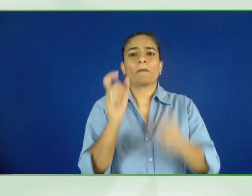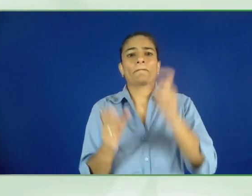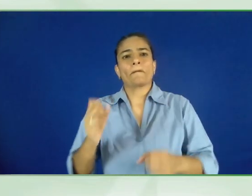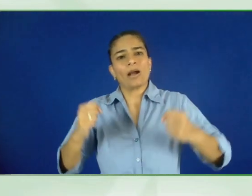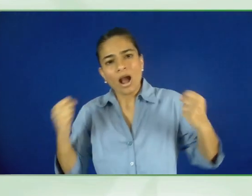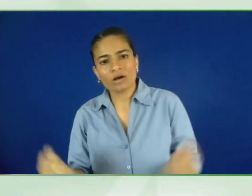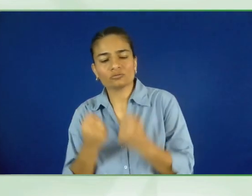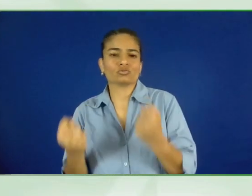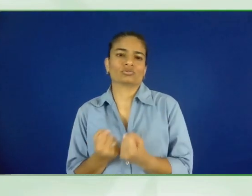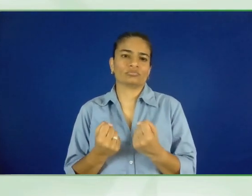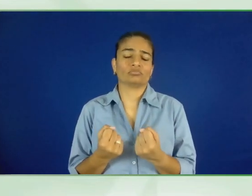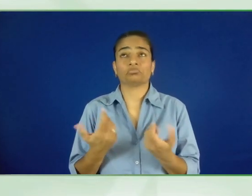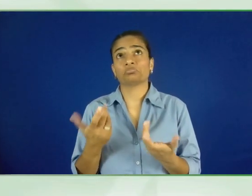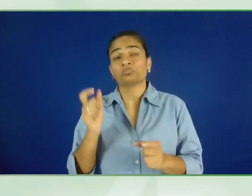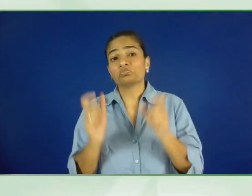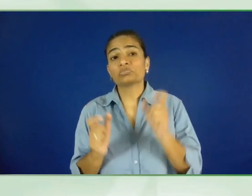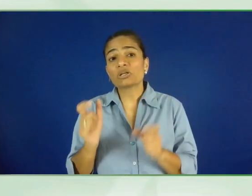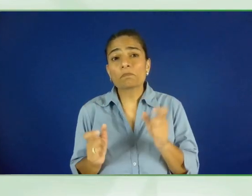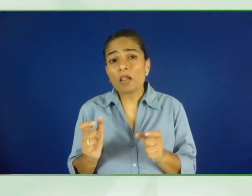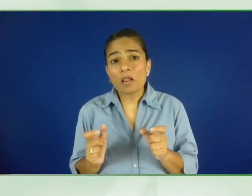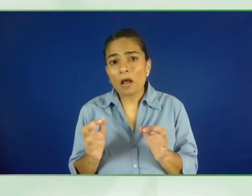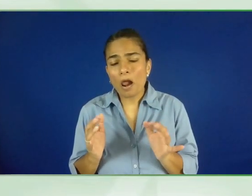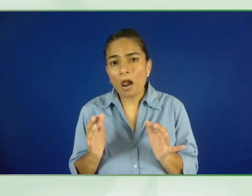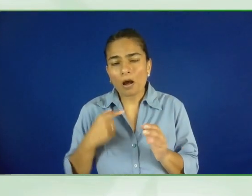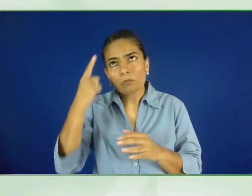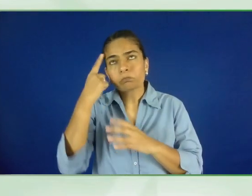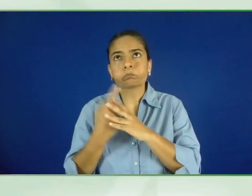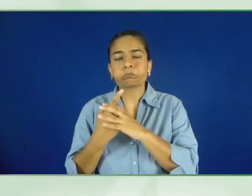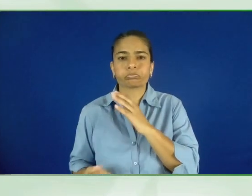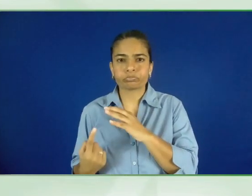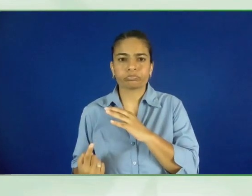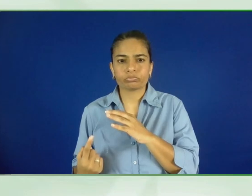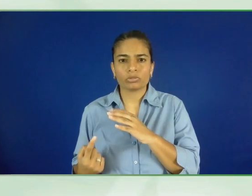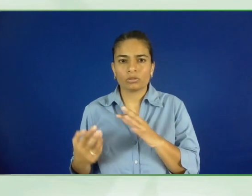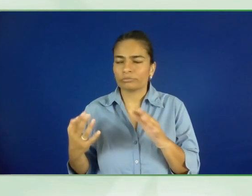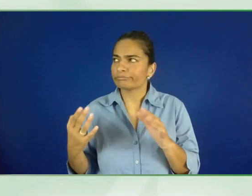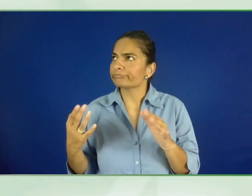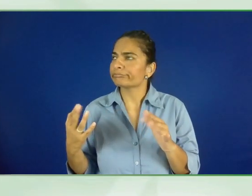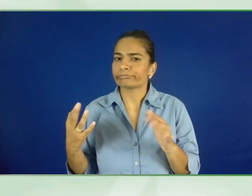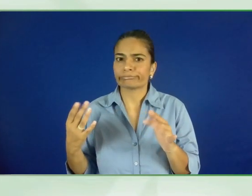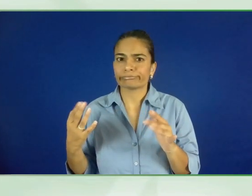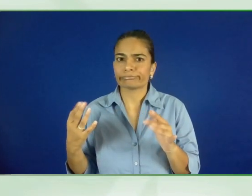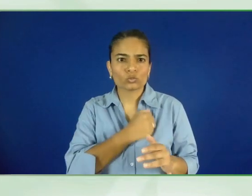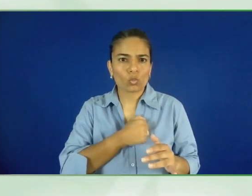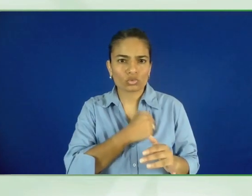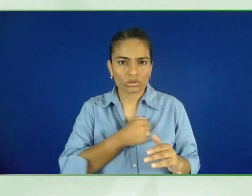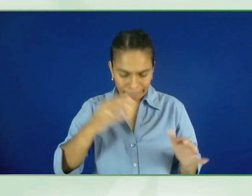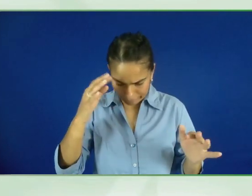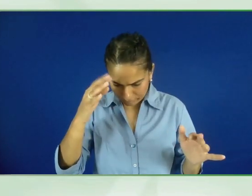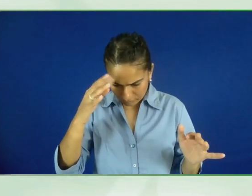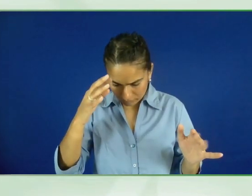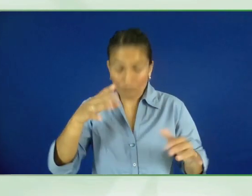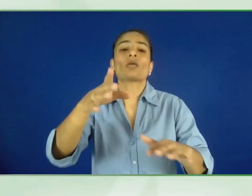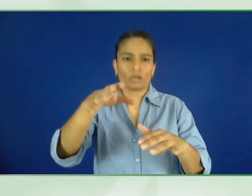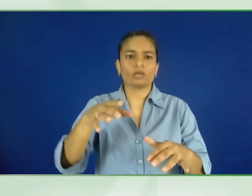oh gosh, my mind's just gone blank, sorry. As people who can spur on action and lead communities. We have an opportunity